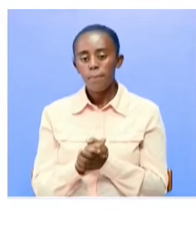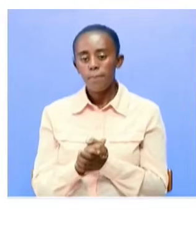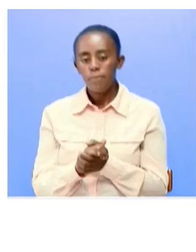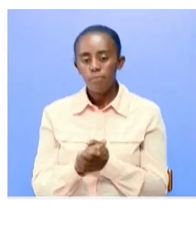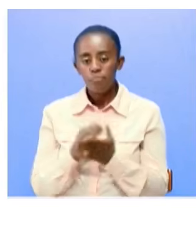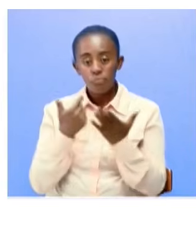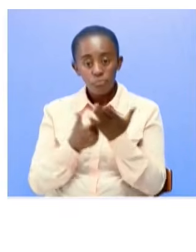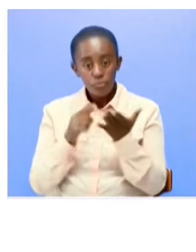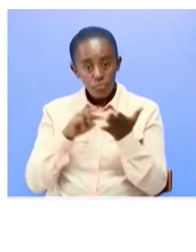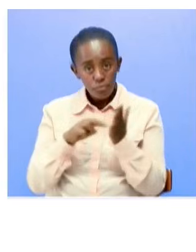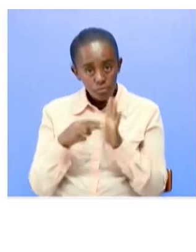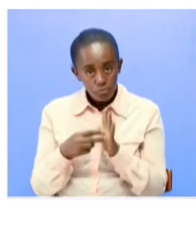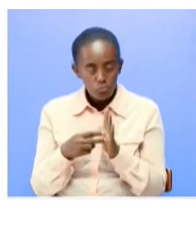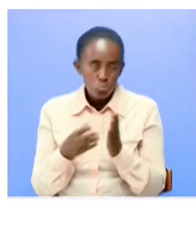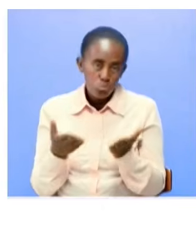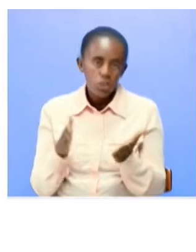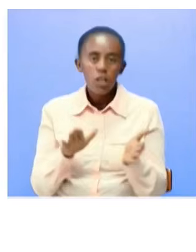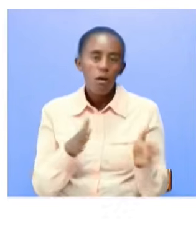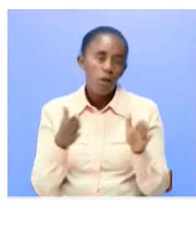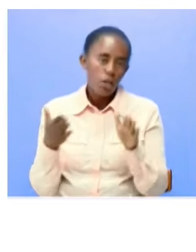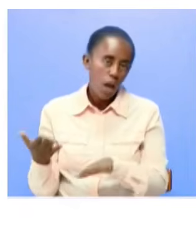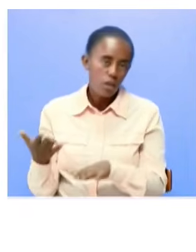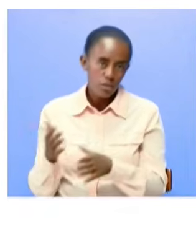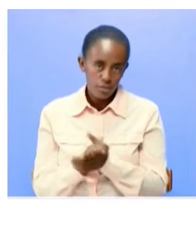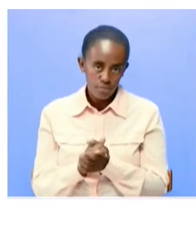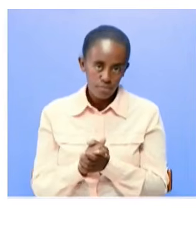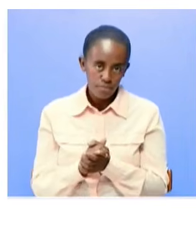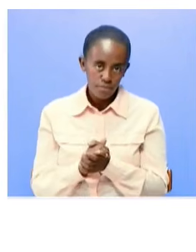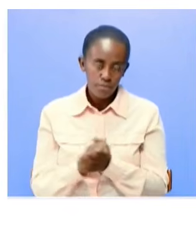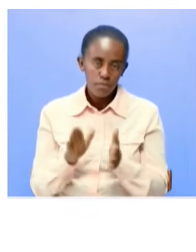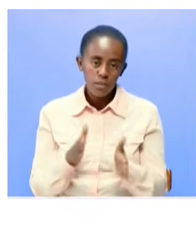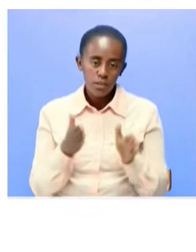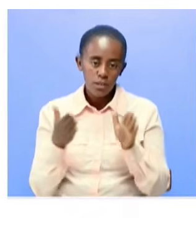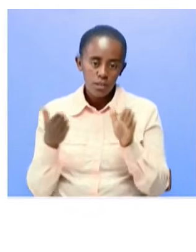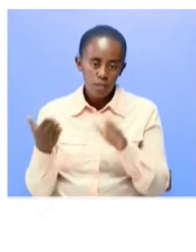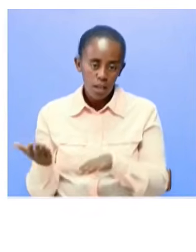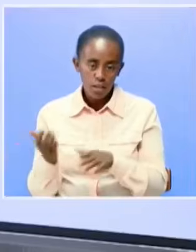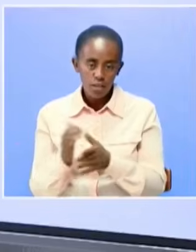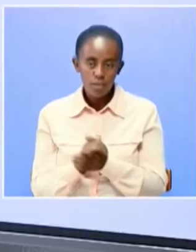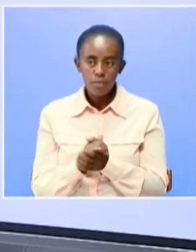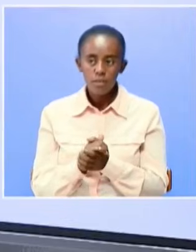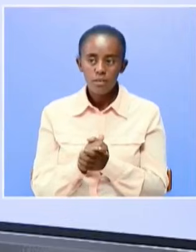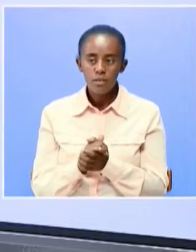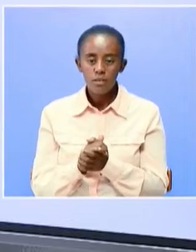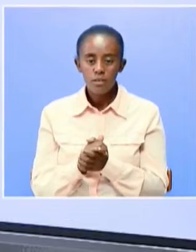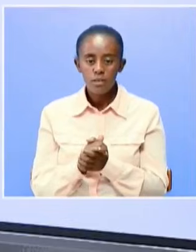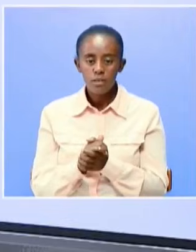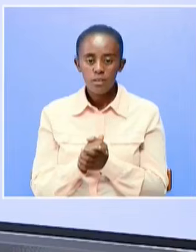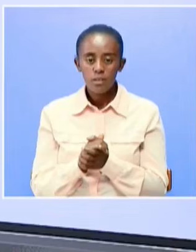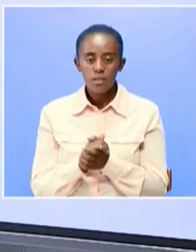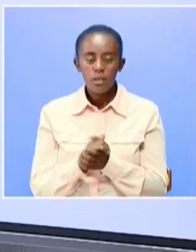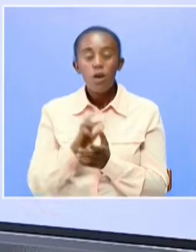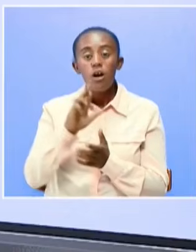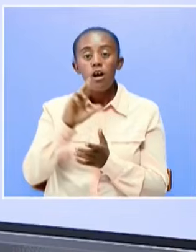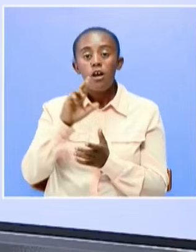This means died. Okay? Died. What about run away